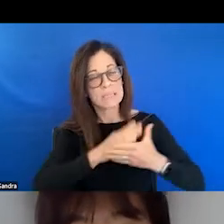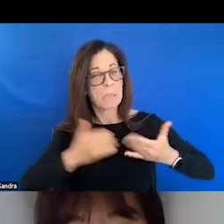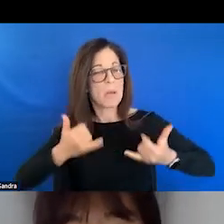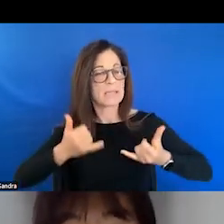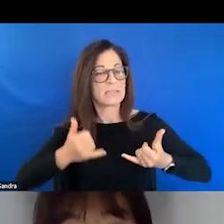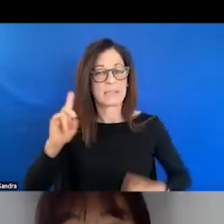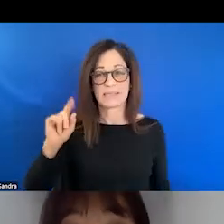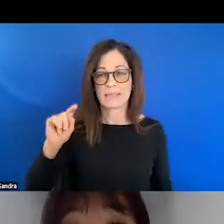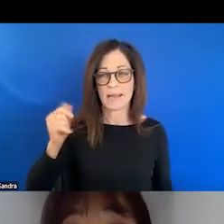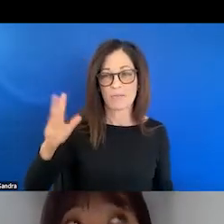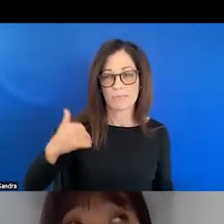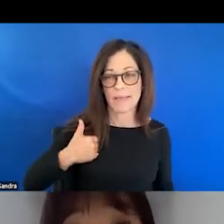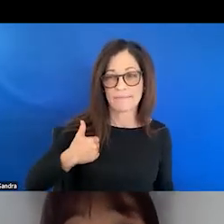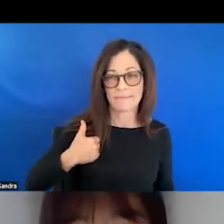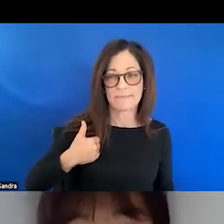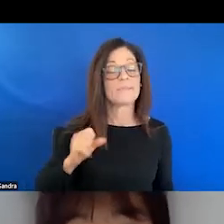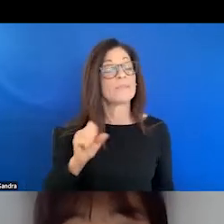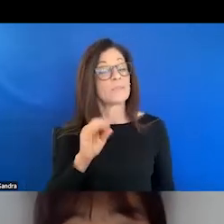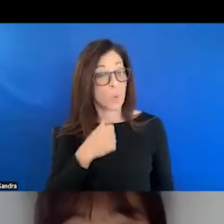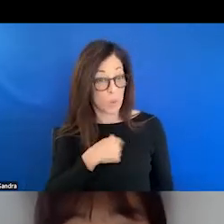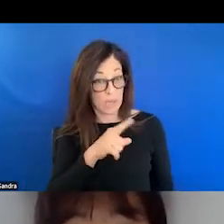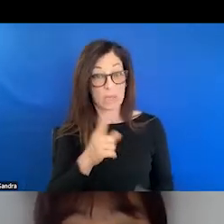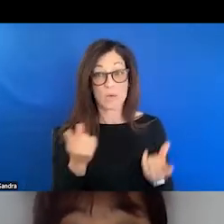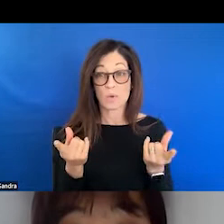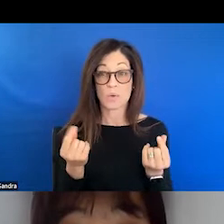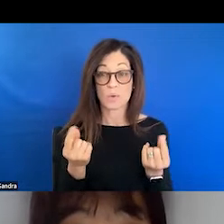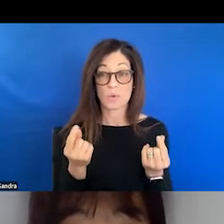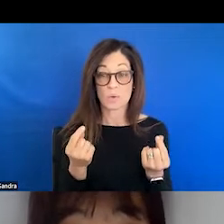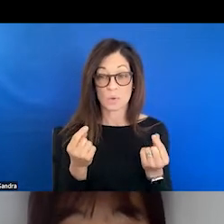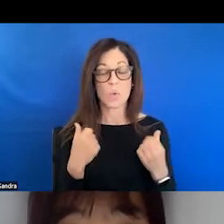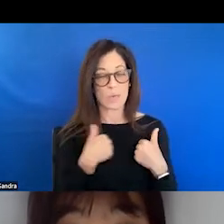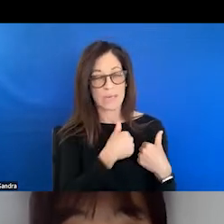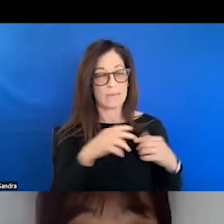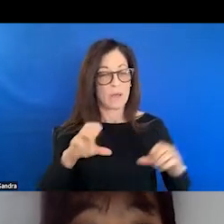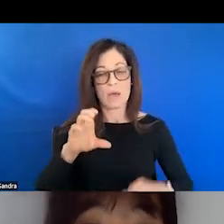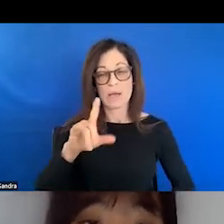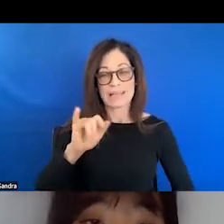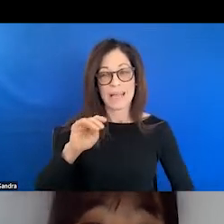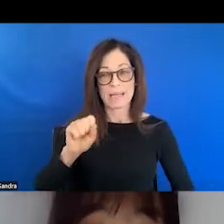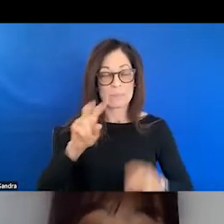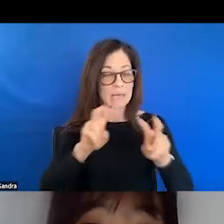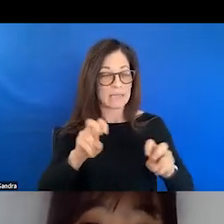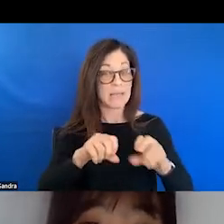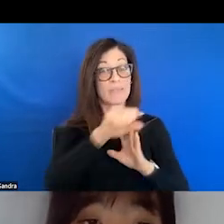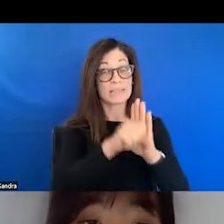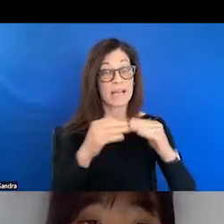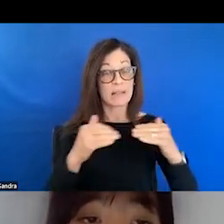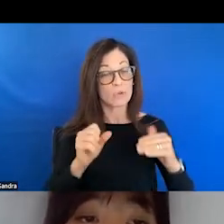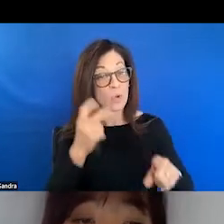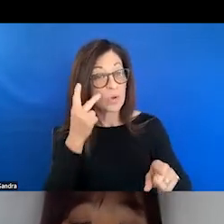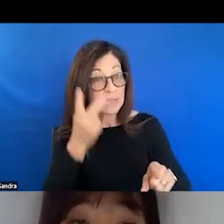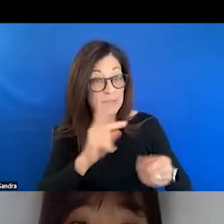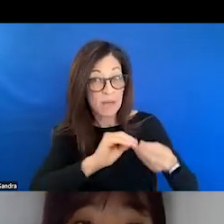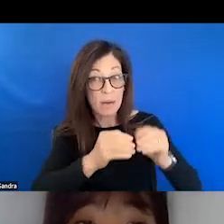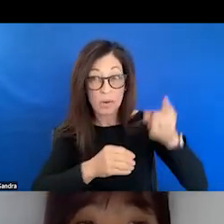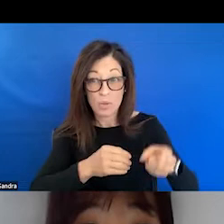data. So we've actually done claims analysis at the state level. So the numbers that you're seeing here are